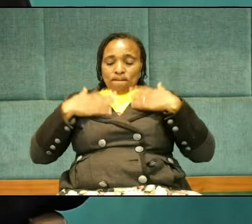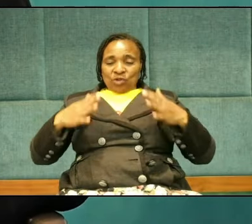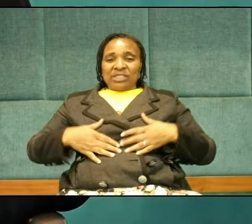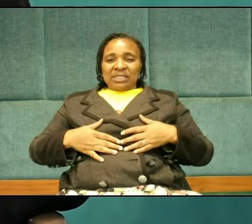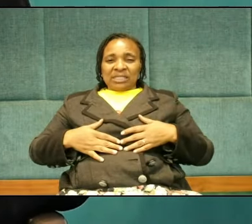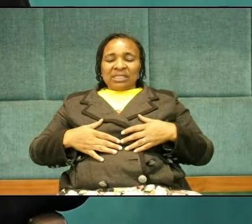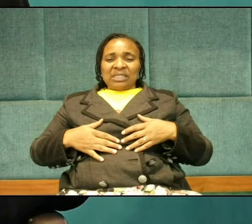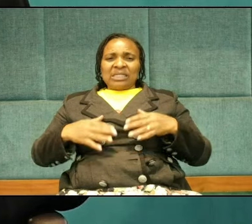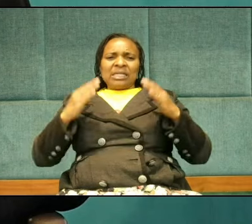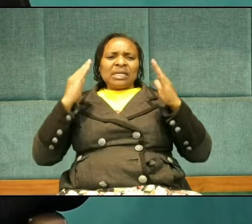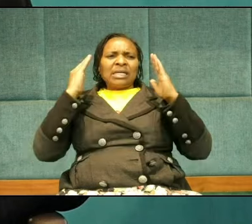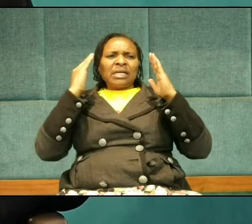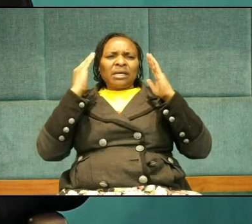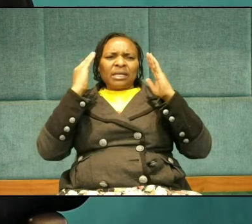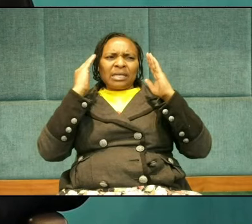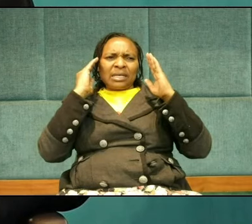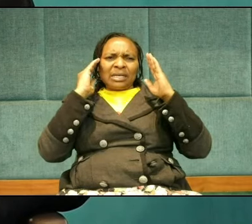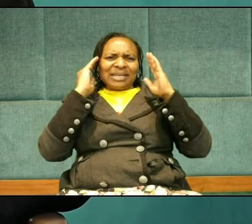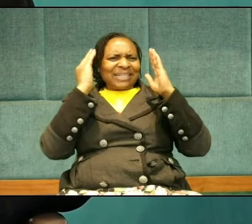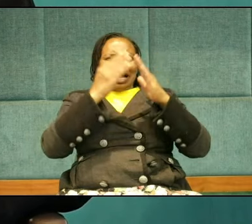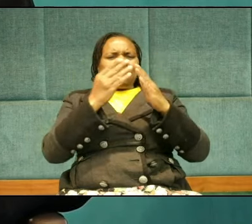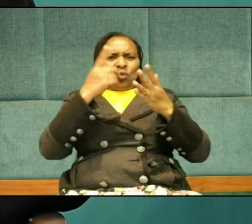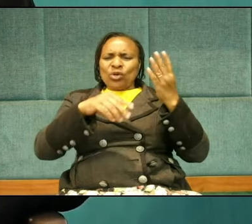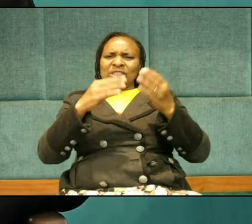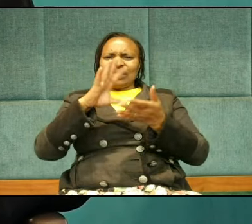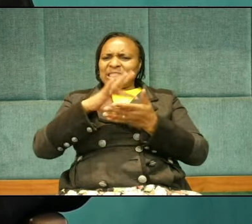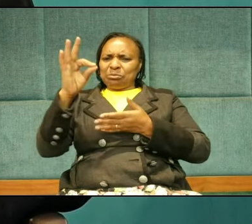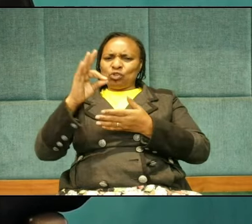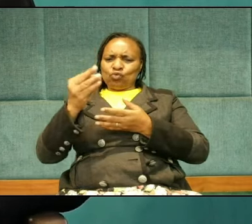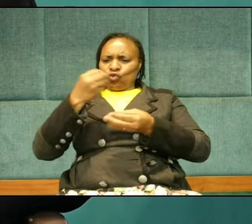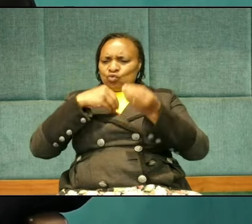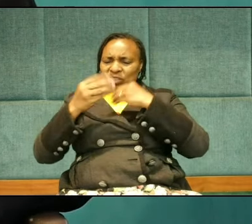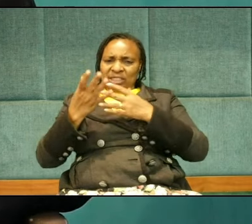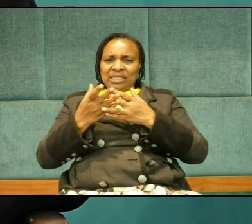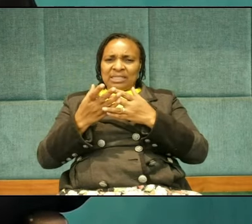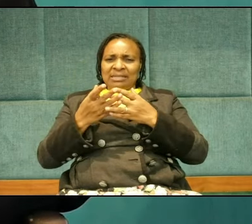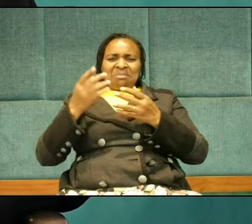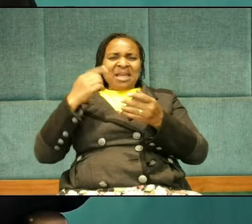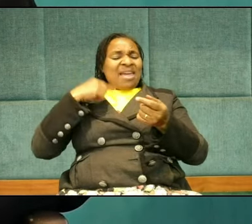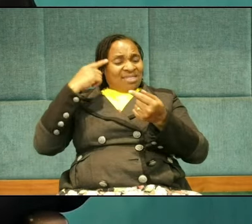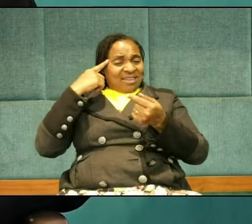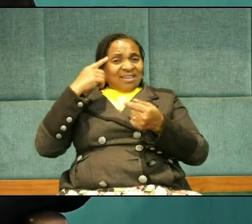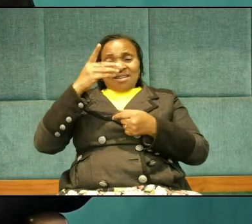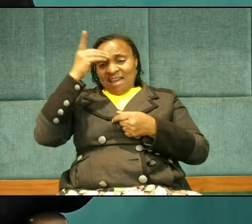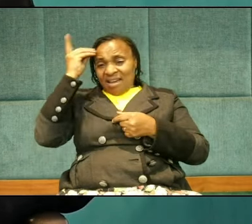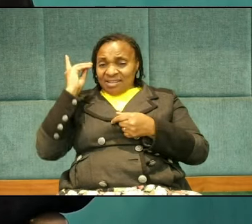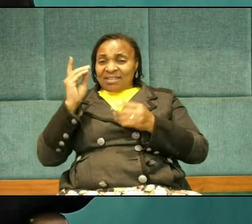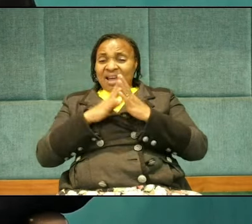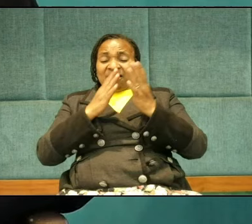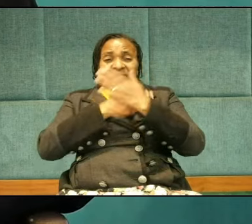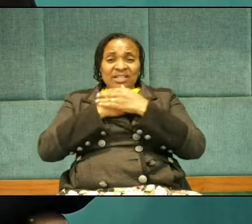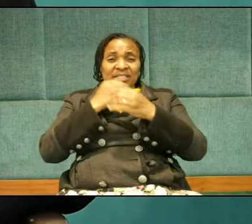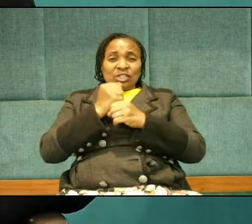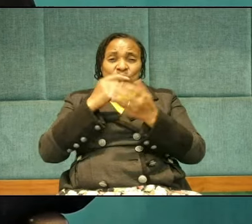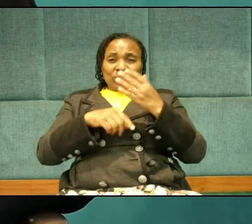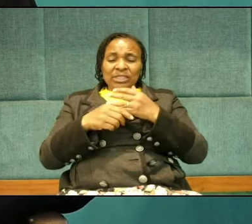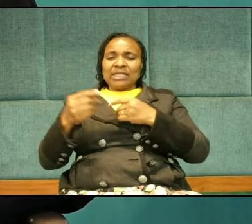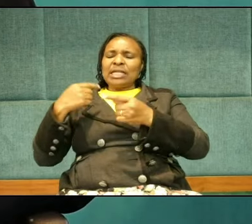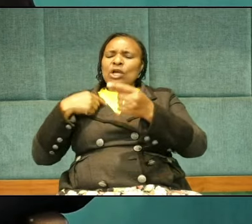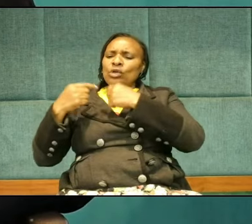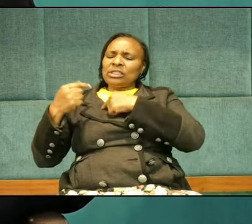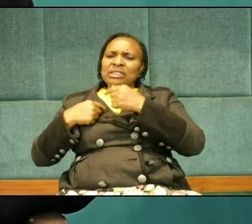of spiritual nourishment we get. And I actually think what Daniel and his friends did, they actually considered that their